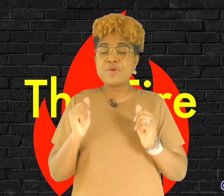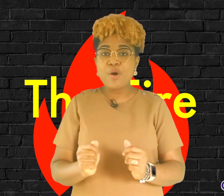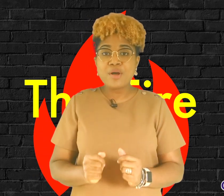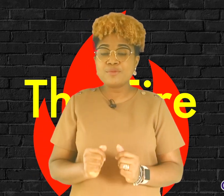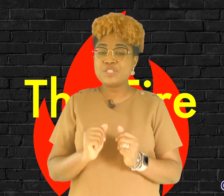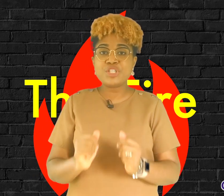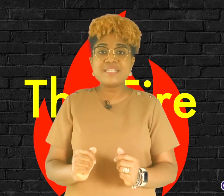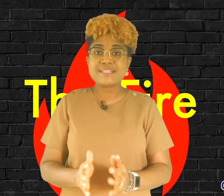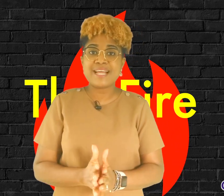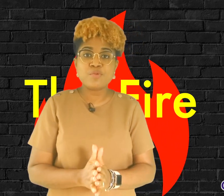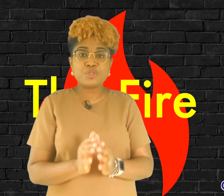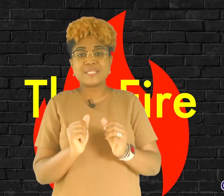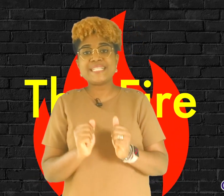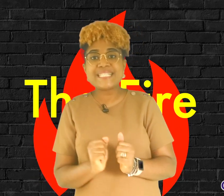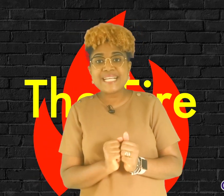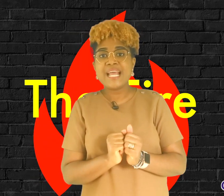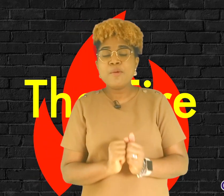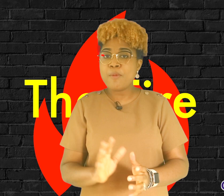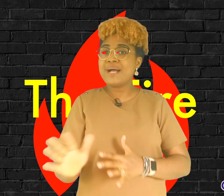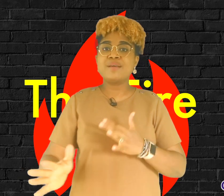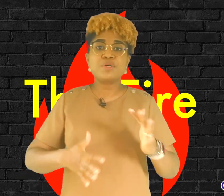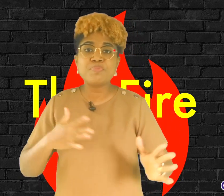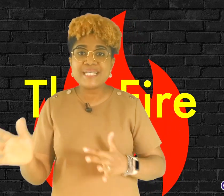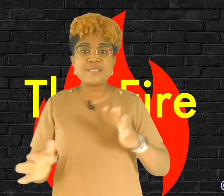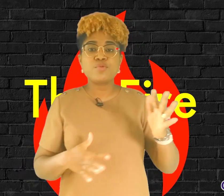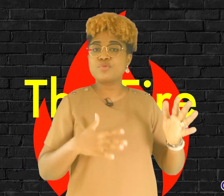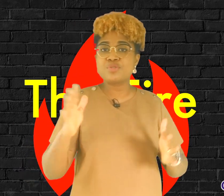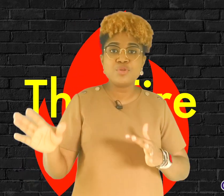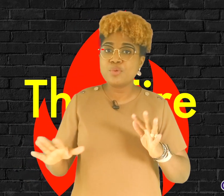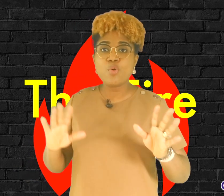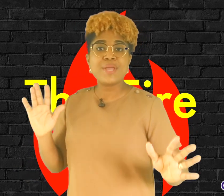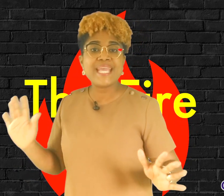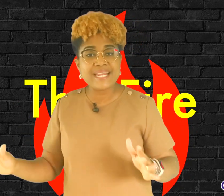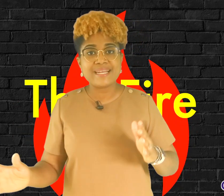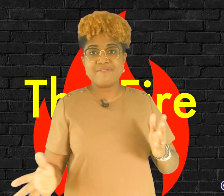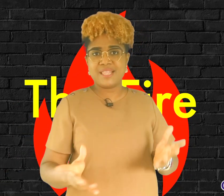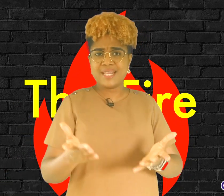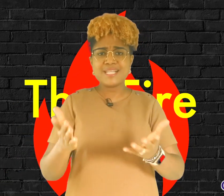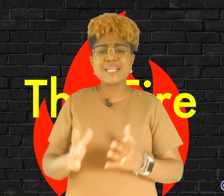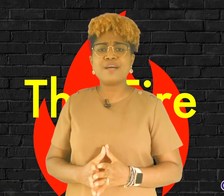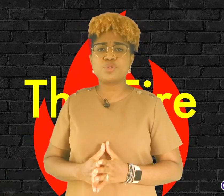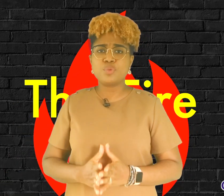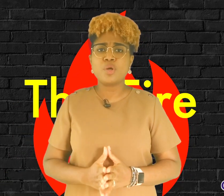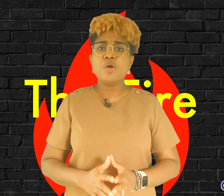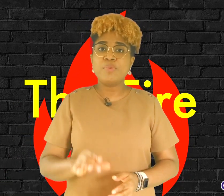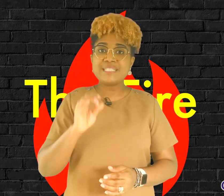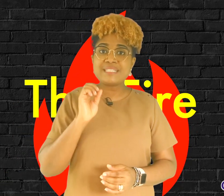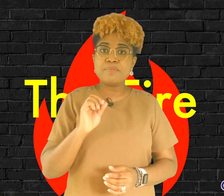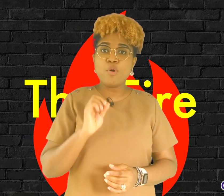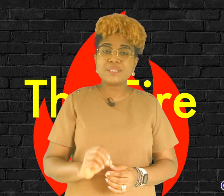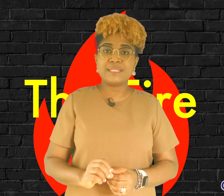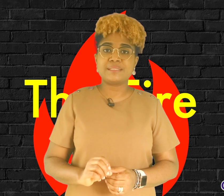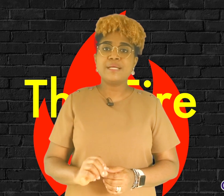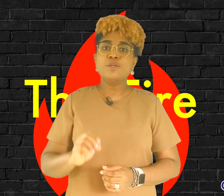to be with God, with Jesus, and she was sitting. But Martha was busy you know, cooking and everything. Yes, they have to cook, but